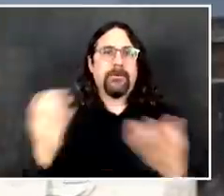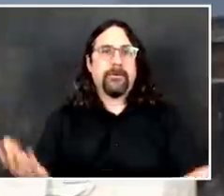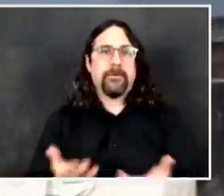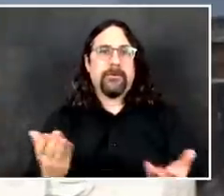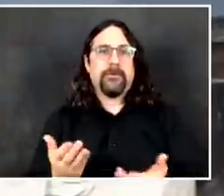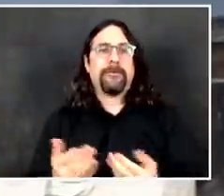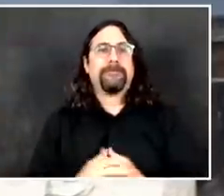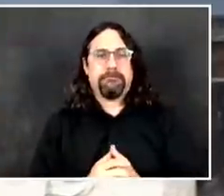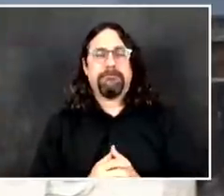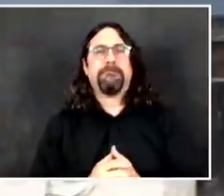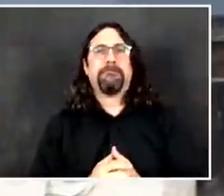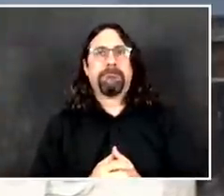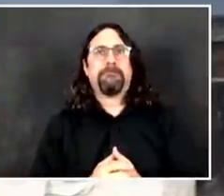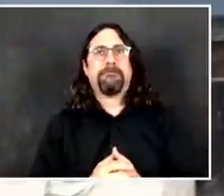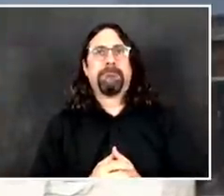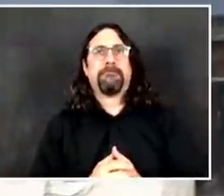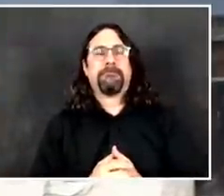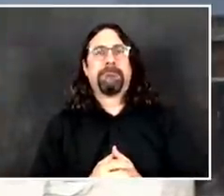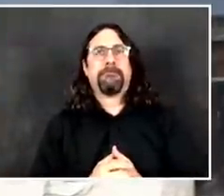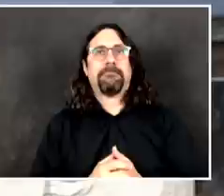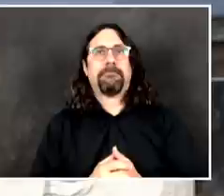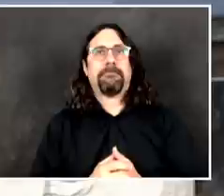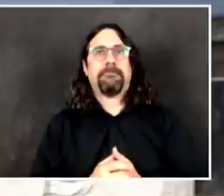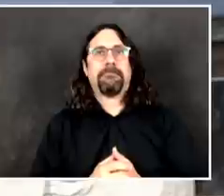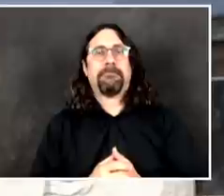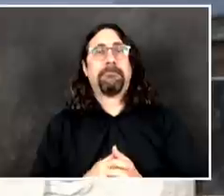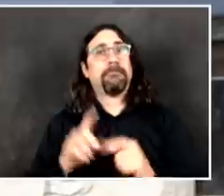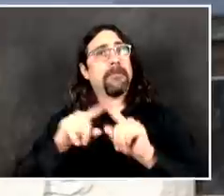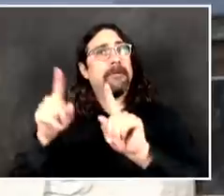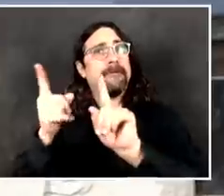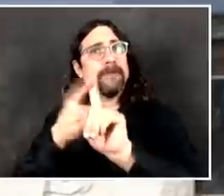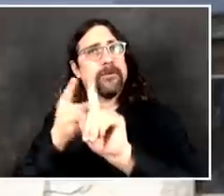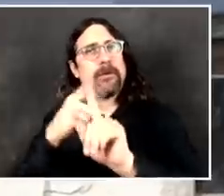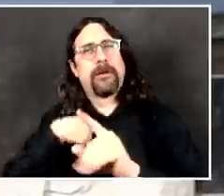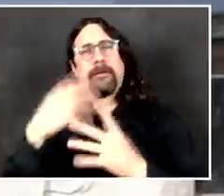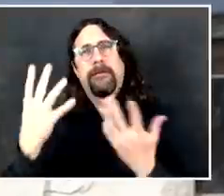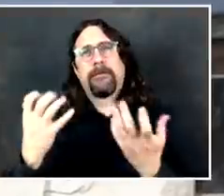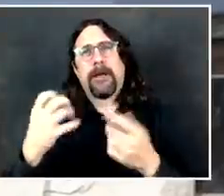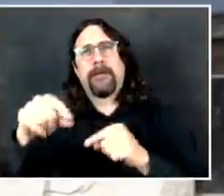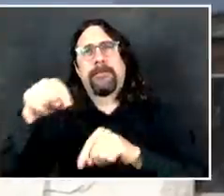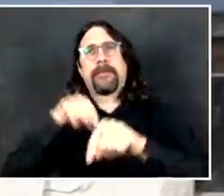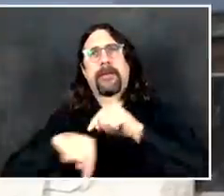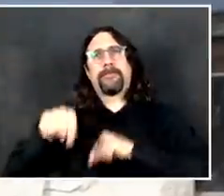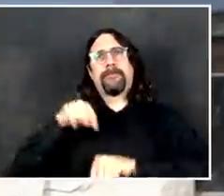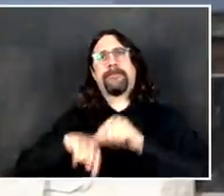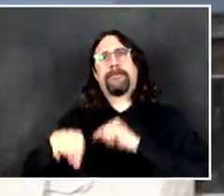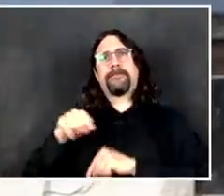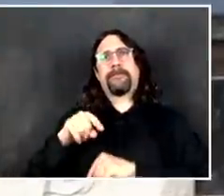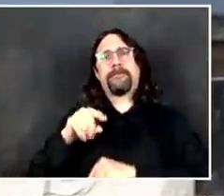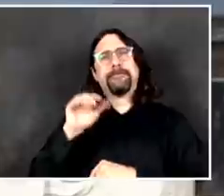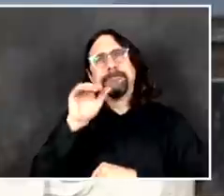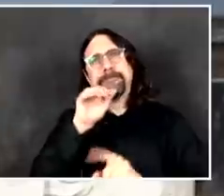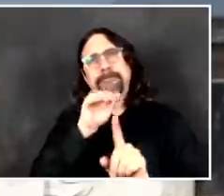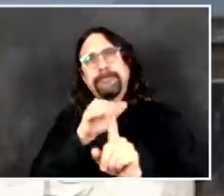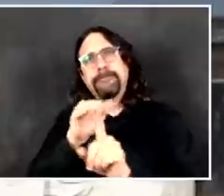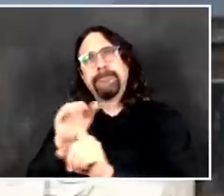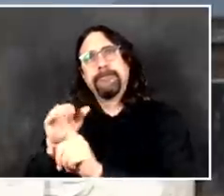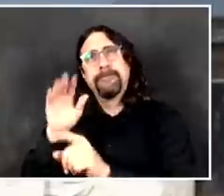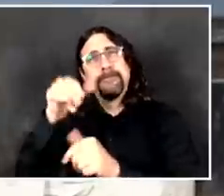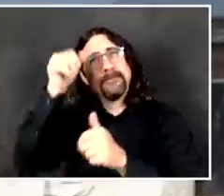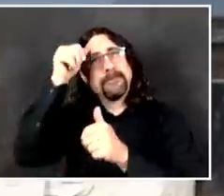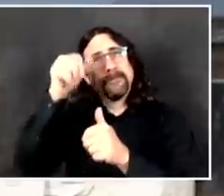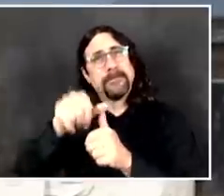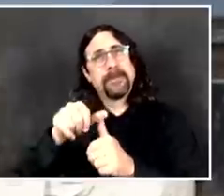to remind you, just a few short weeks ago, and I used that specific day, Sunday, April 5th, was the day where we